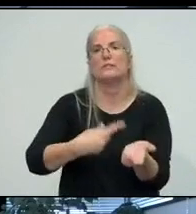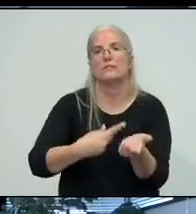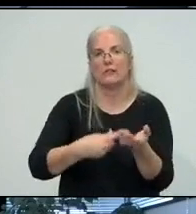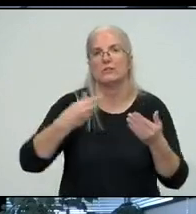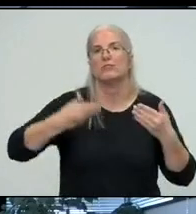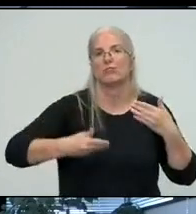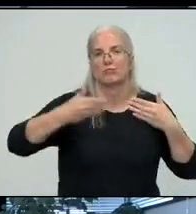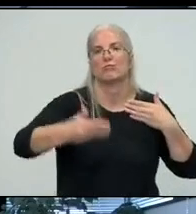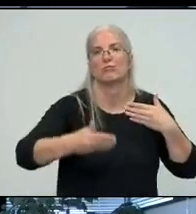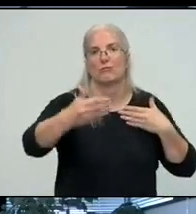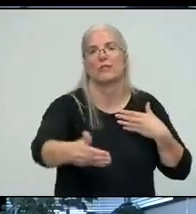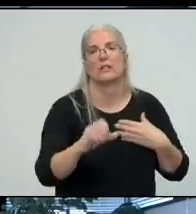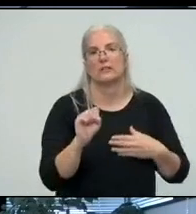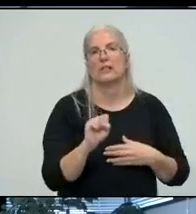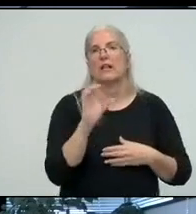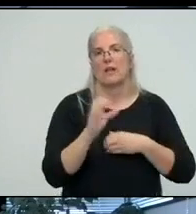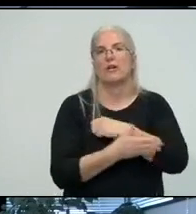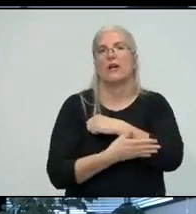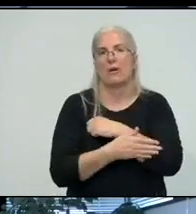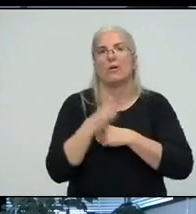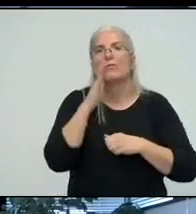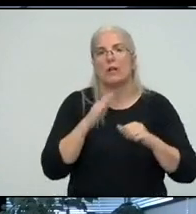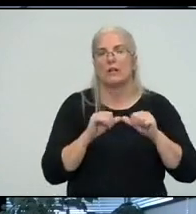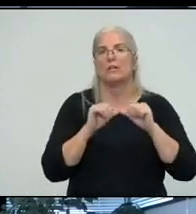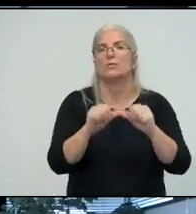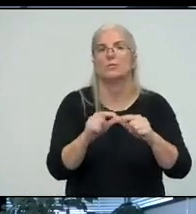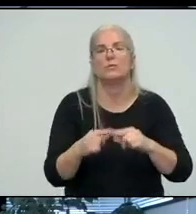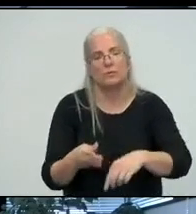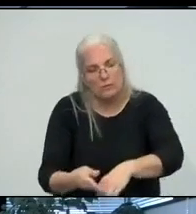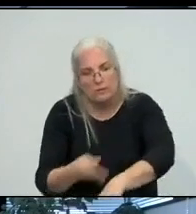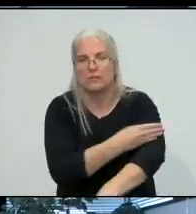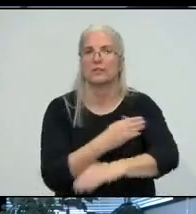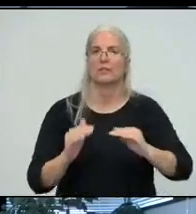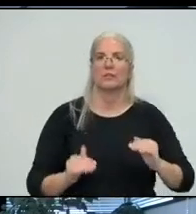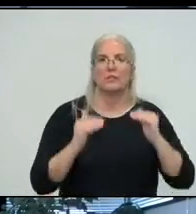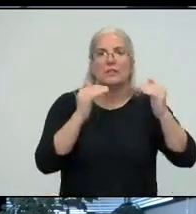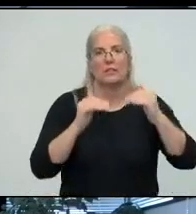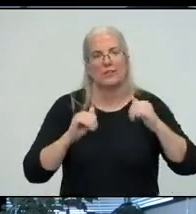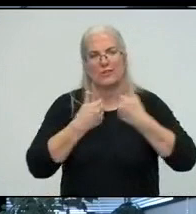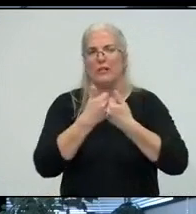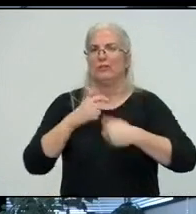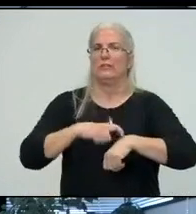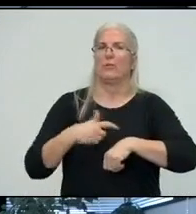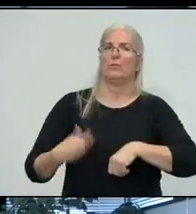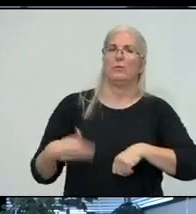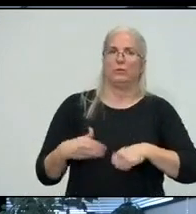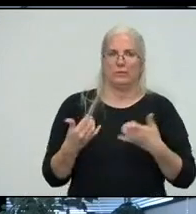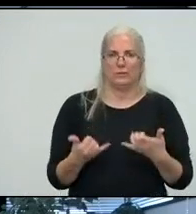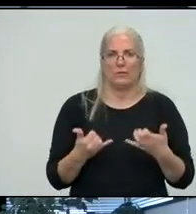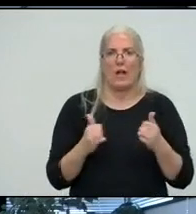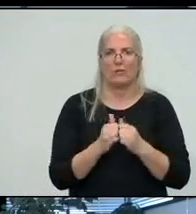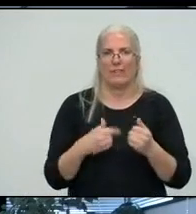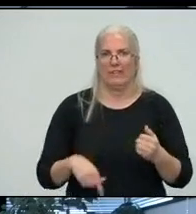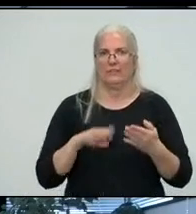will continue its work to advance equity in this challenging time within the community. Thank you.